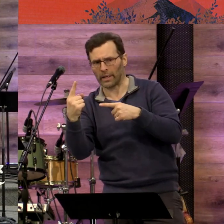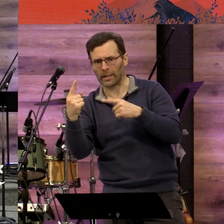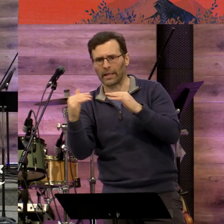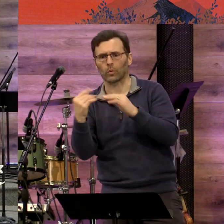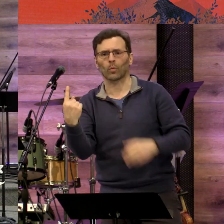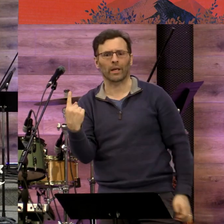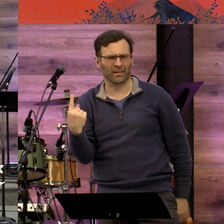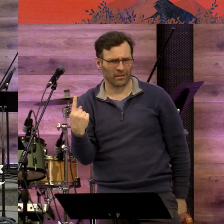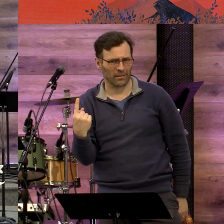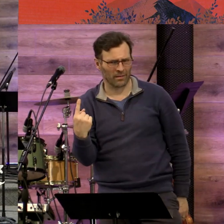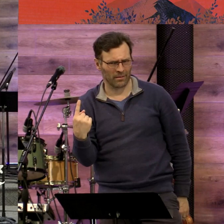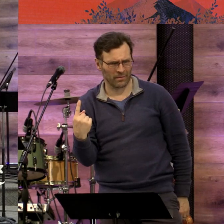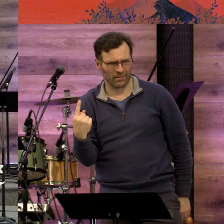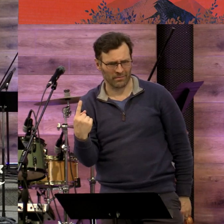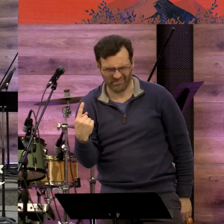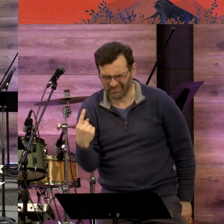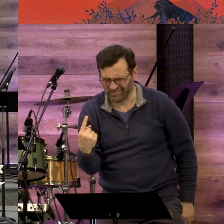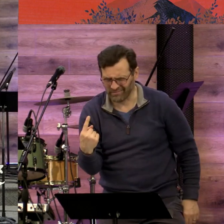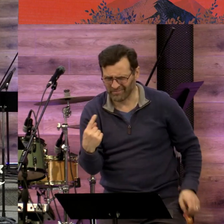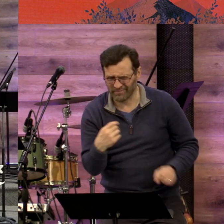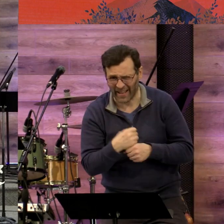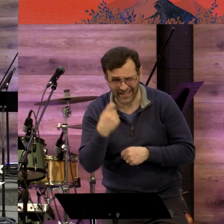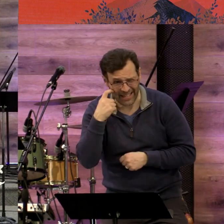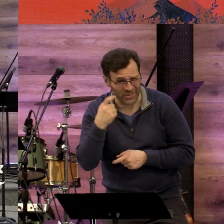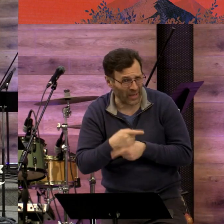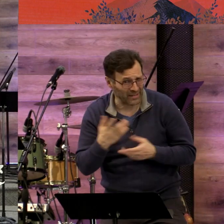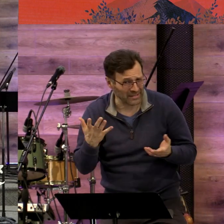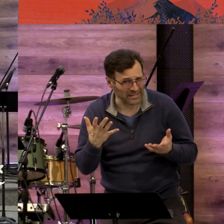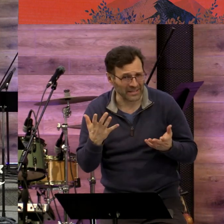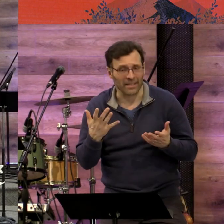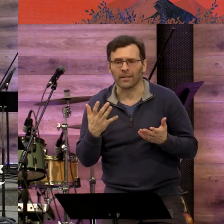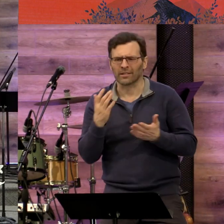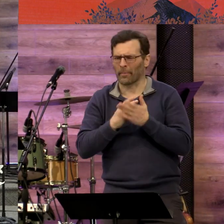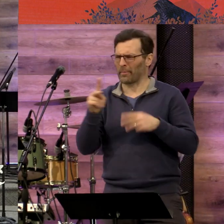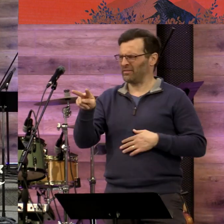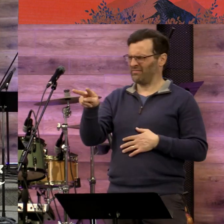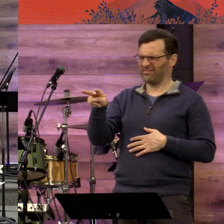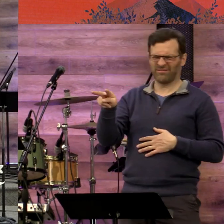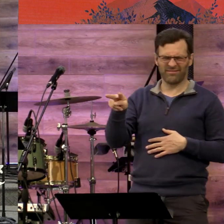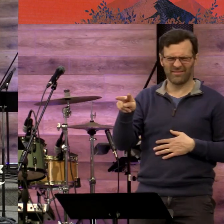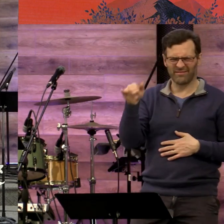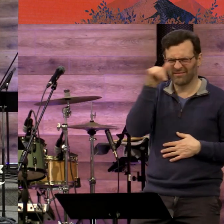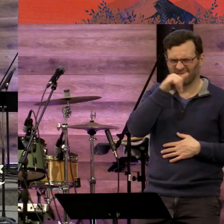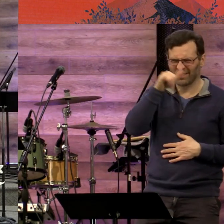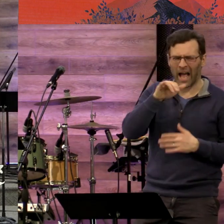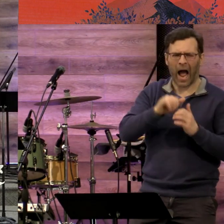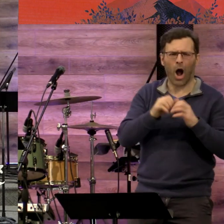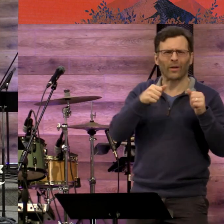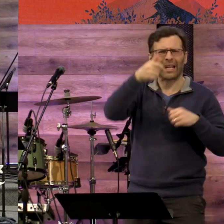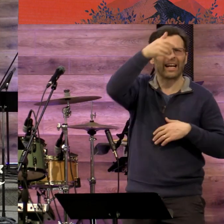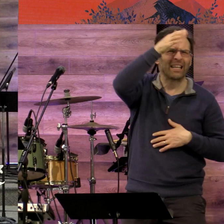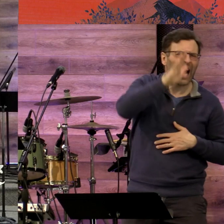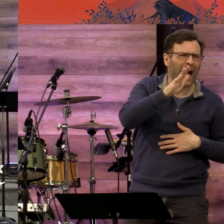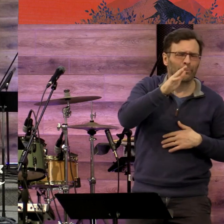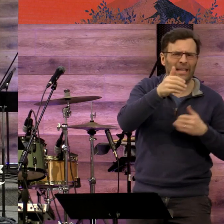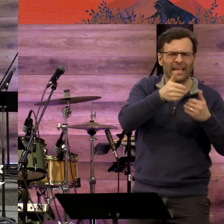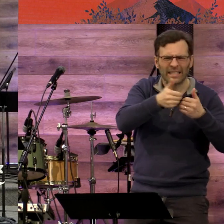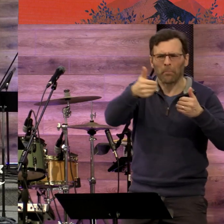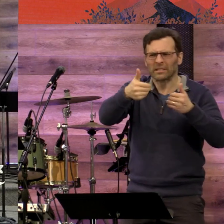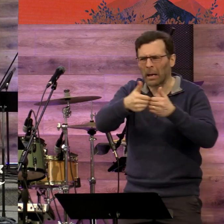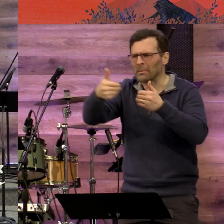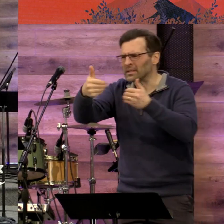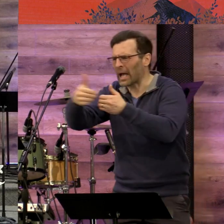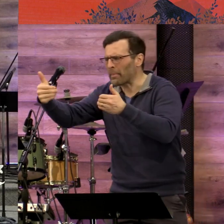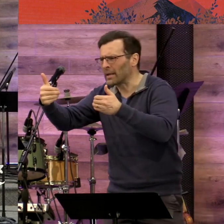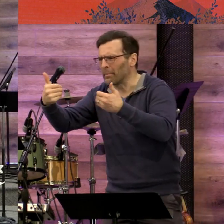1 + 1 + 1 = 1. Makes sense, right? Now, some people will hear that and they'll think, well, that's absurd. How can God be distinct from himself